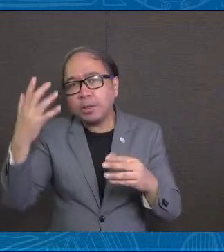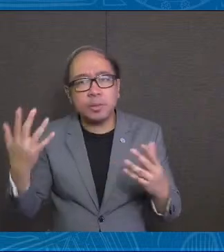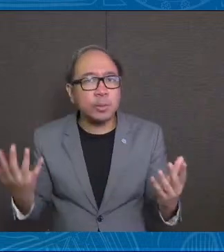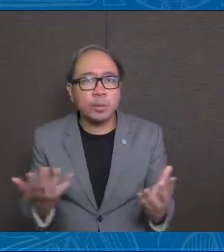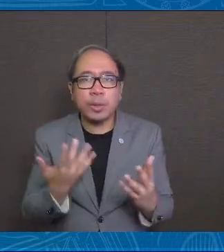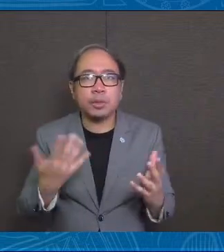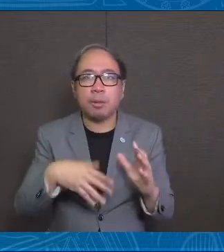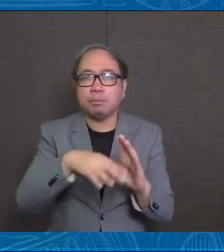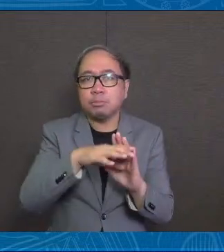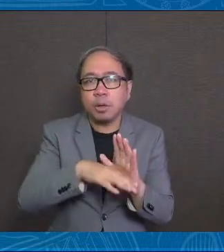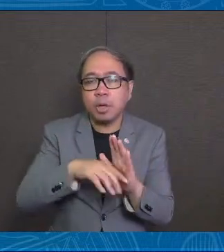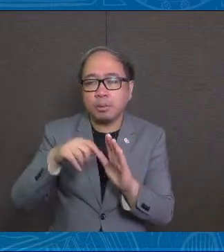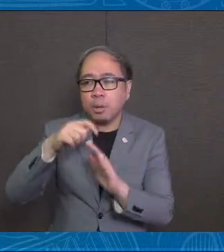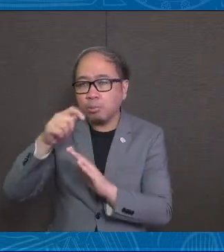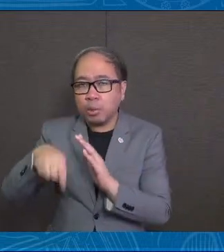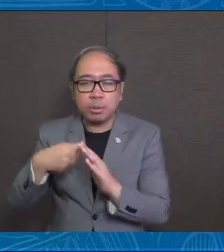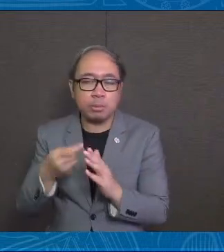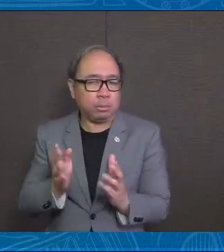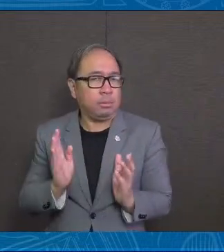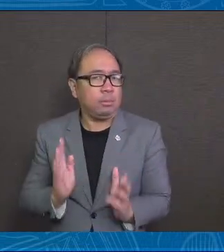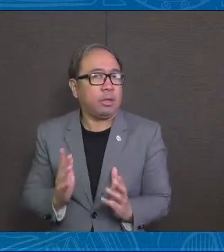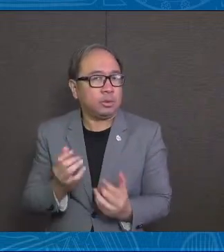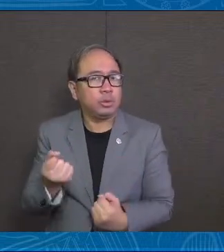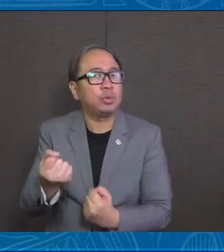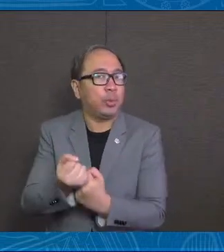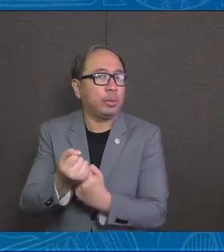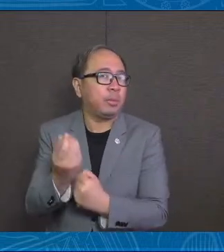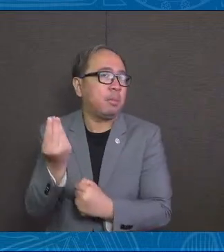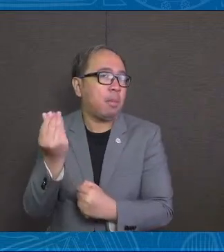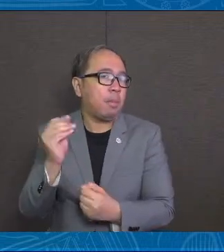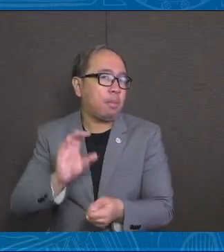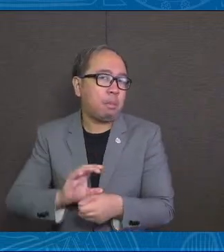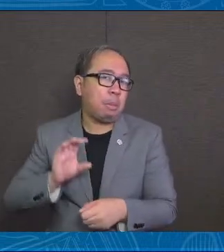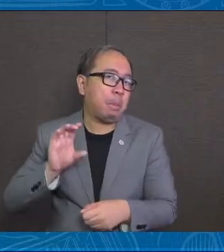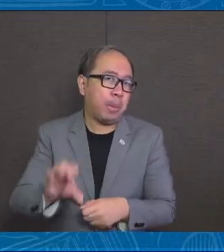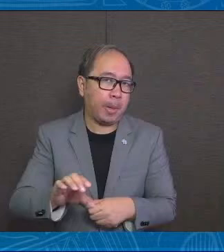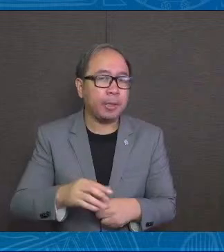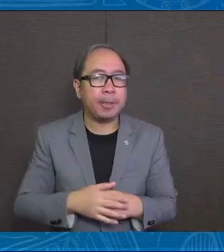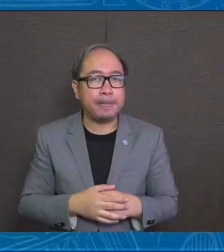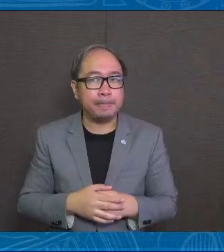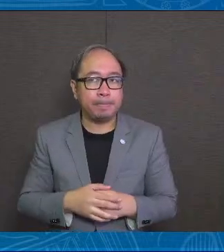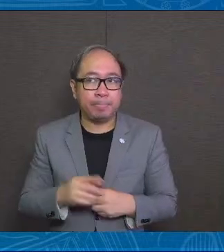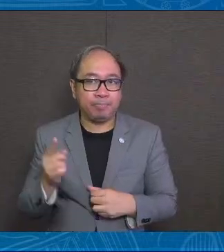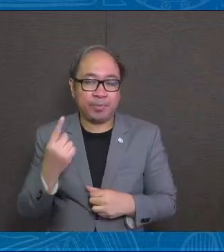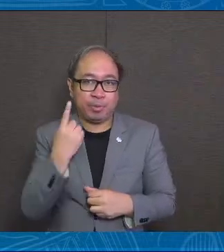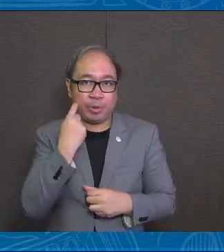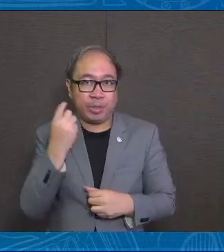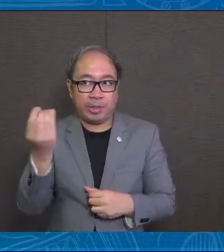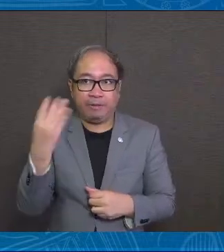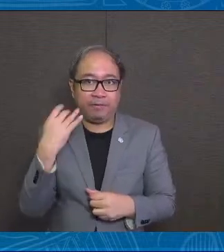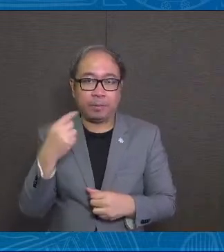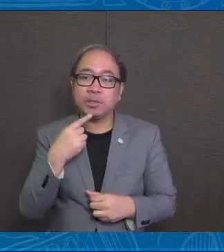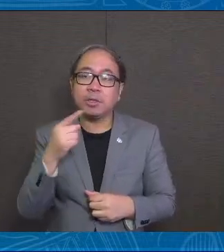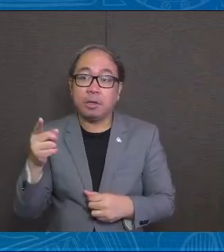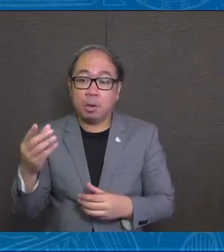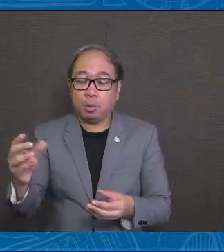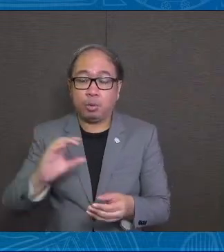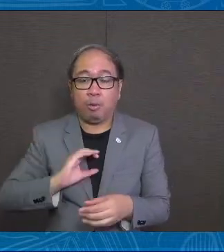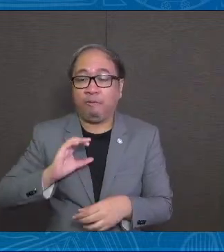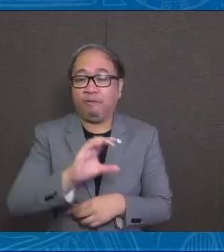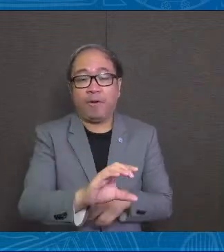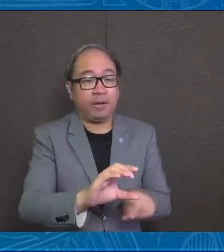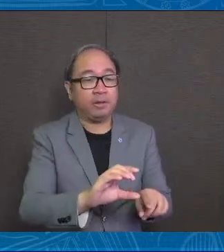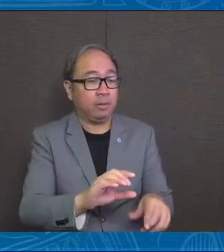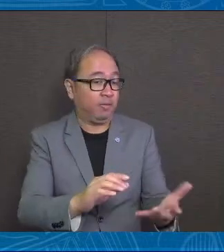actually fund. I heard a while ago they just go to to the beach and have fun. So I think